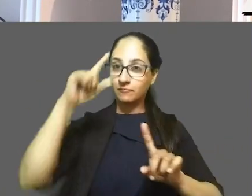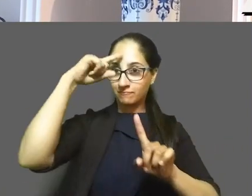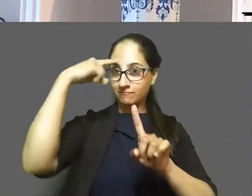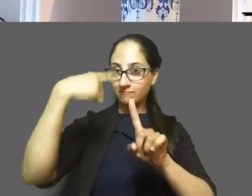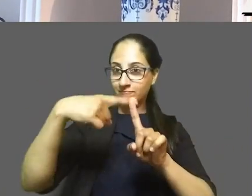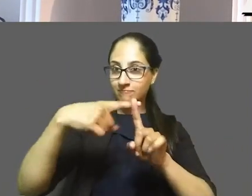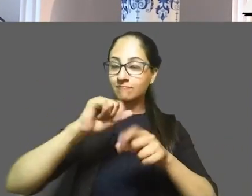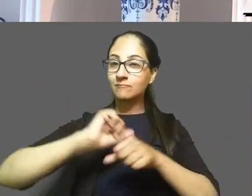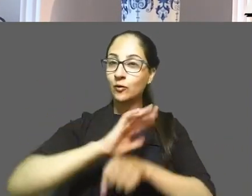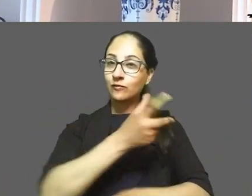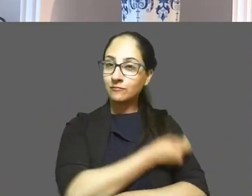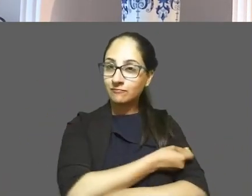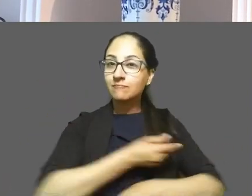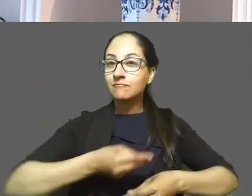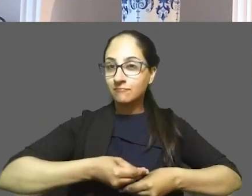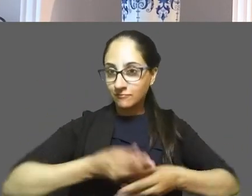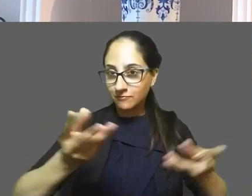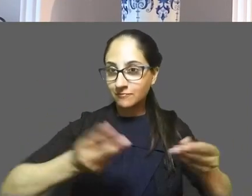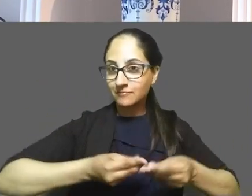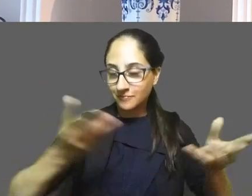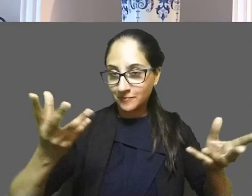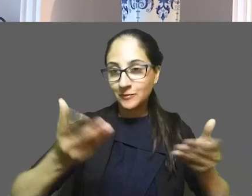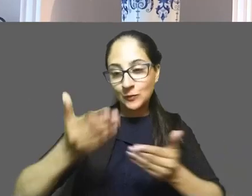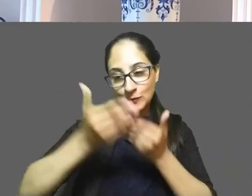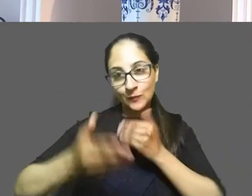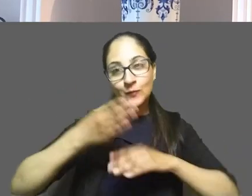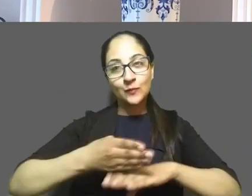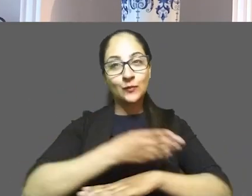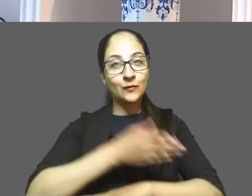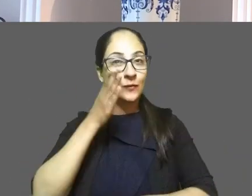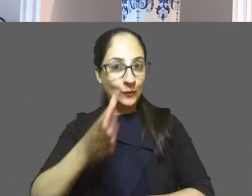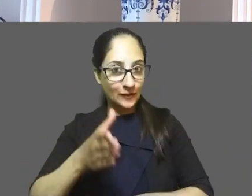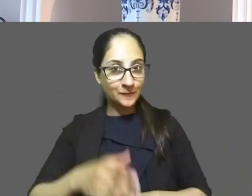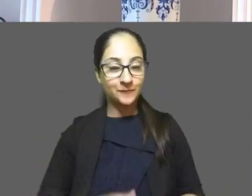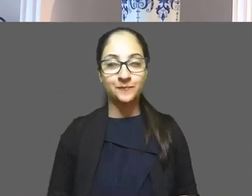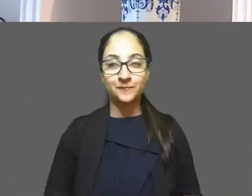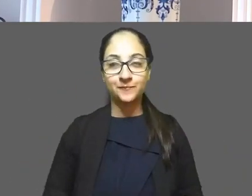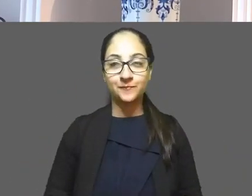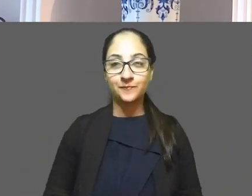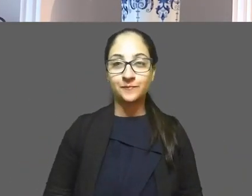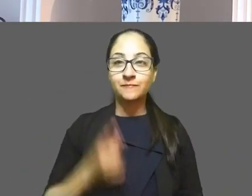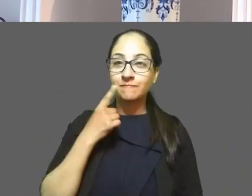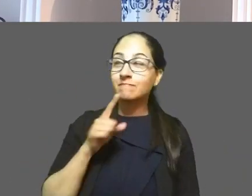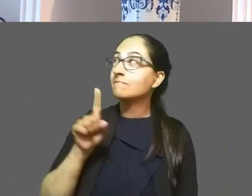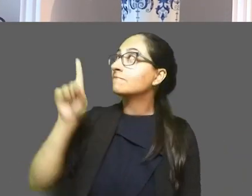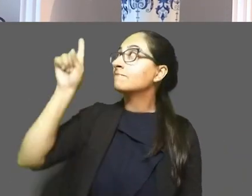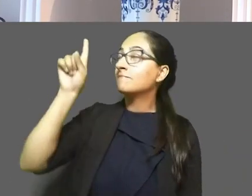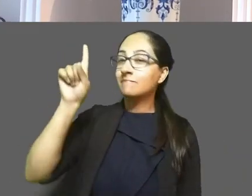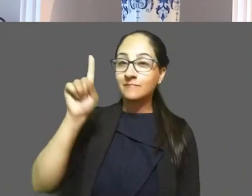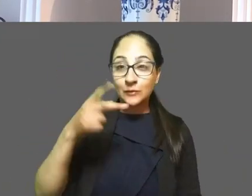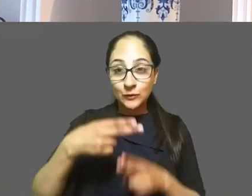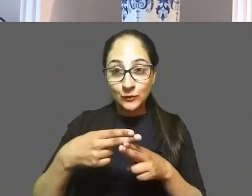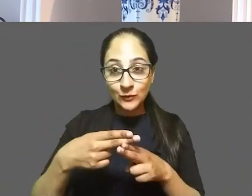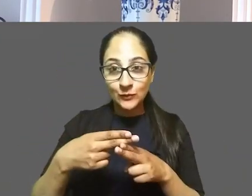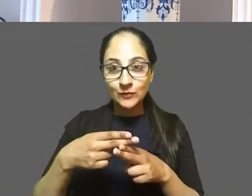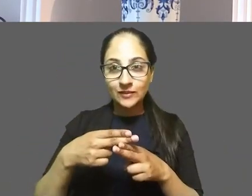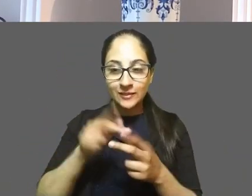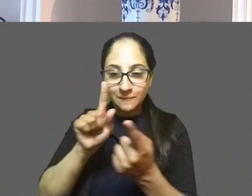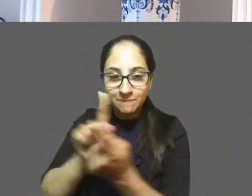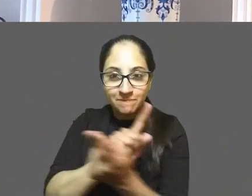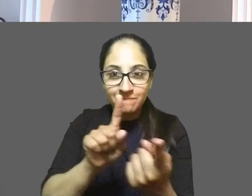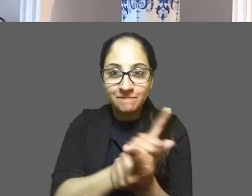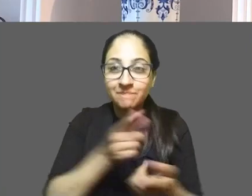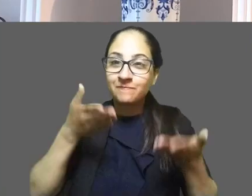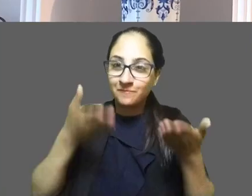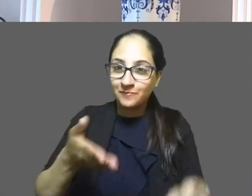vaccination program underway, we have reason for hope and optimism. Inshallah, we look forward to connecting soon